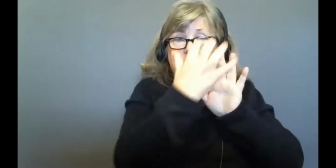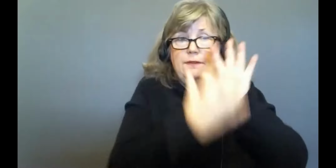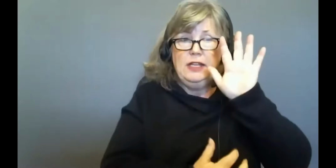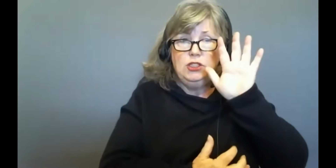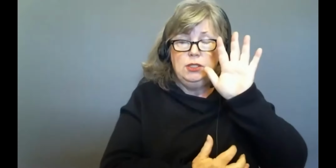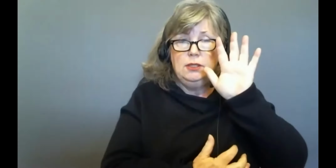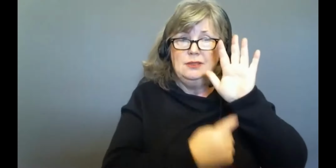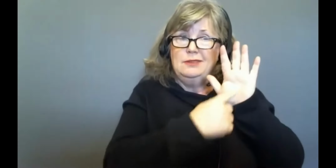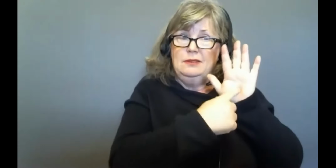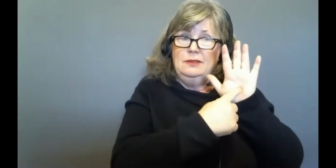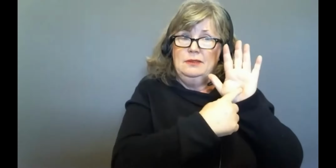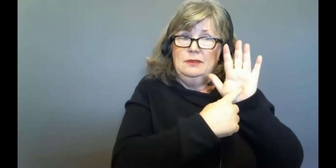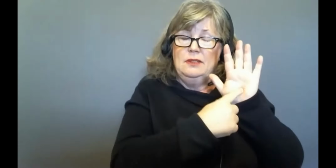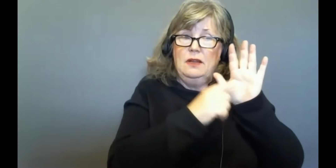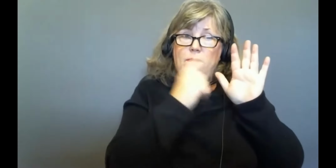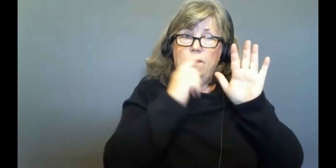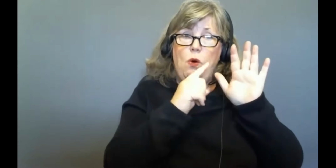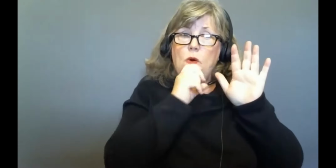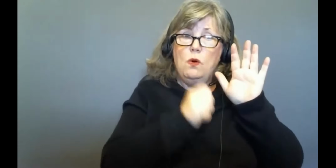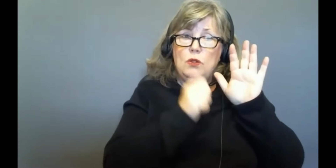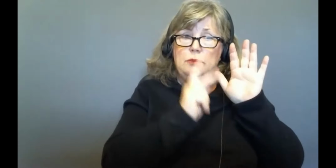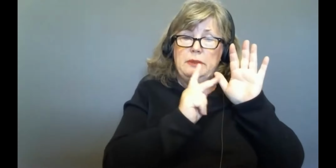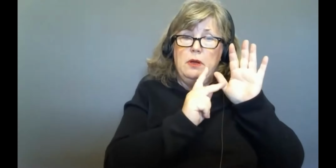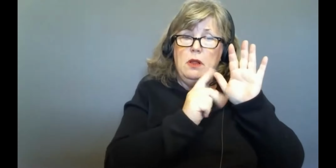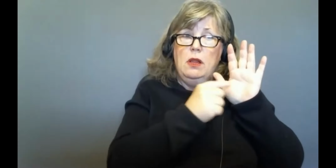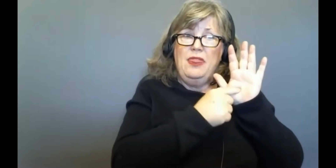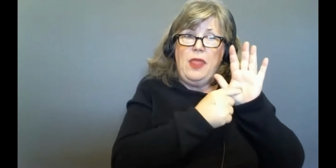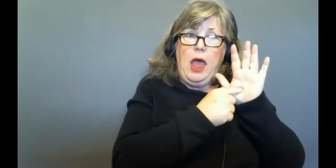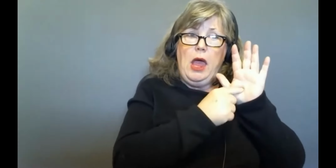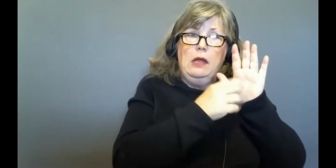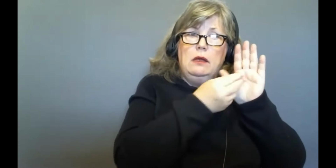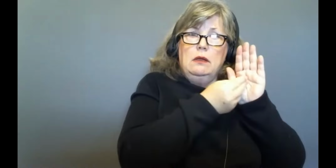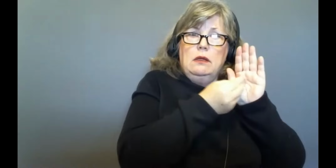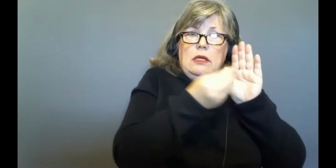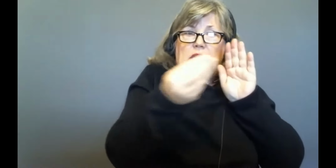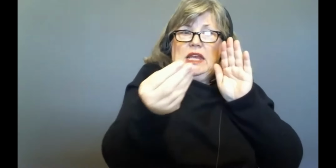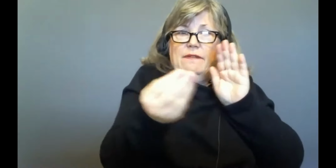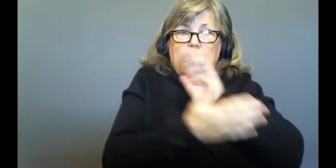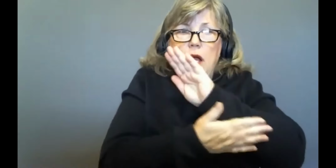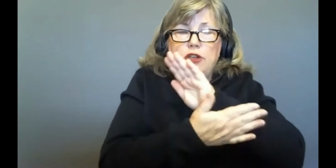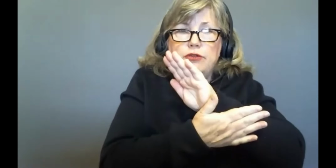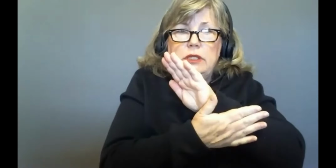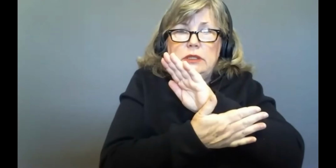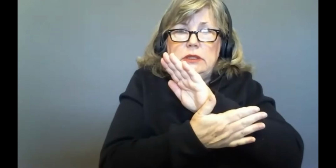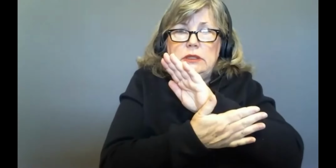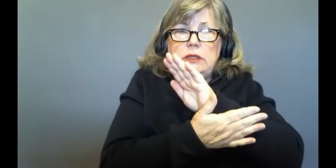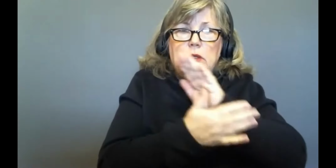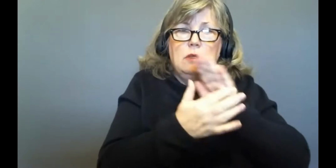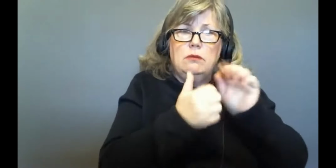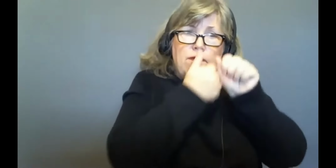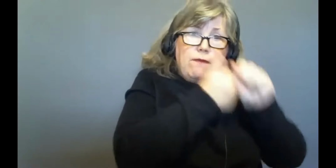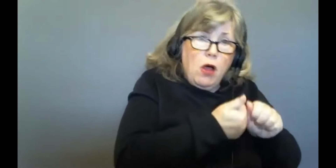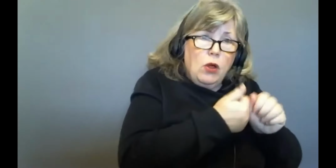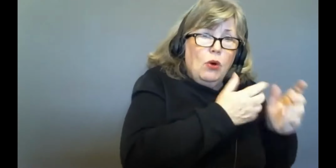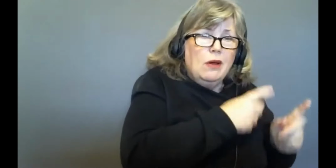system in most countries a framework to build legislation around elder abuse, I think. And I